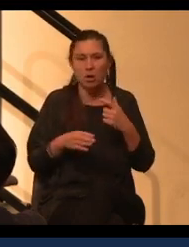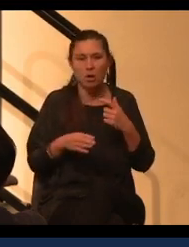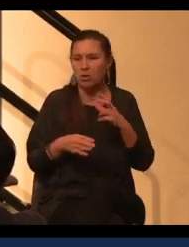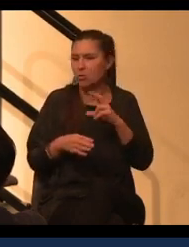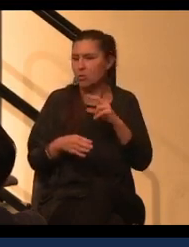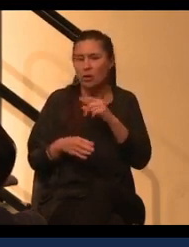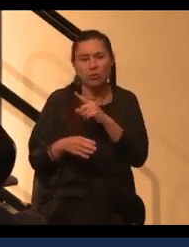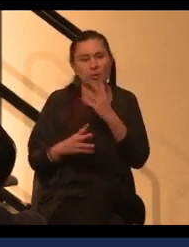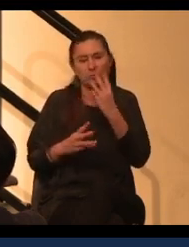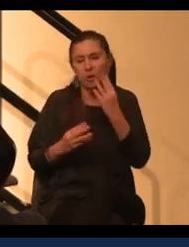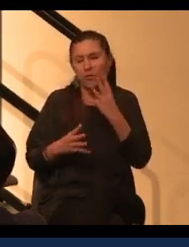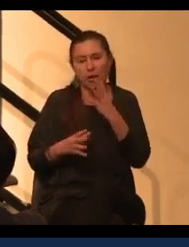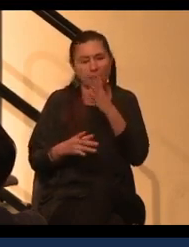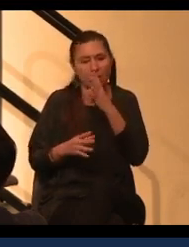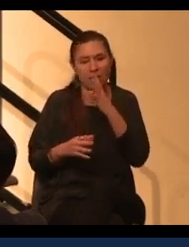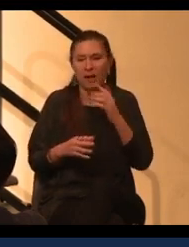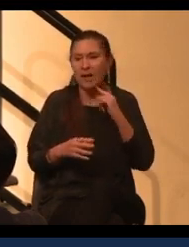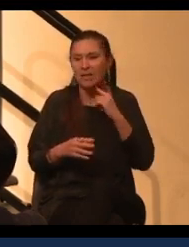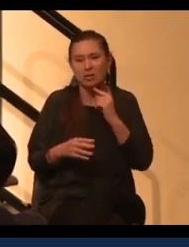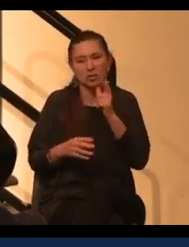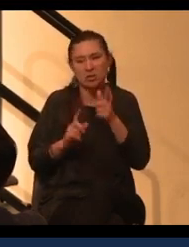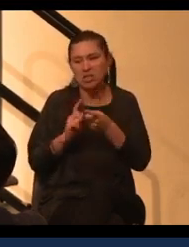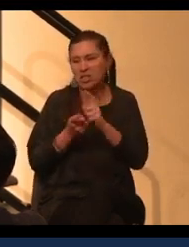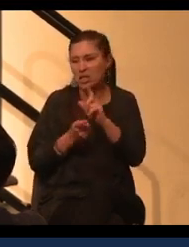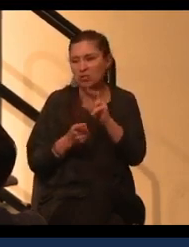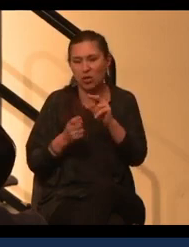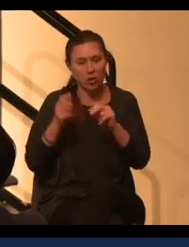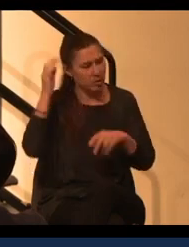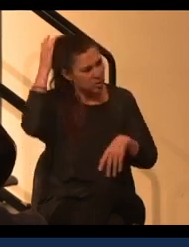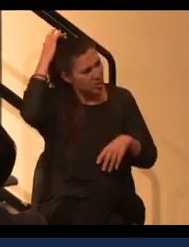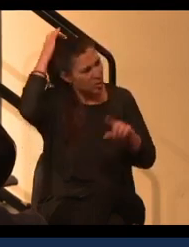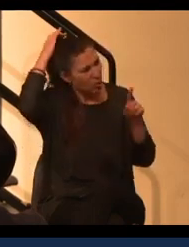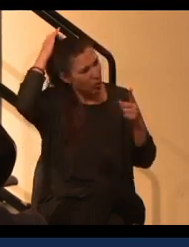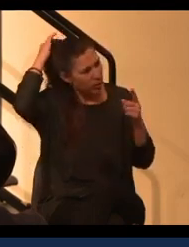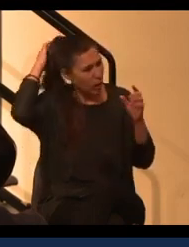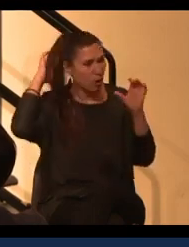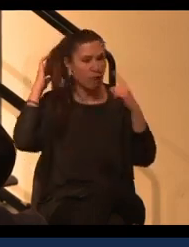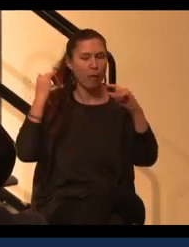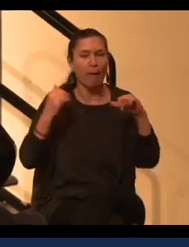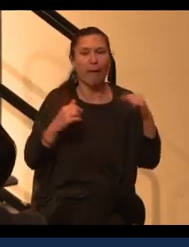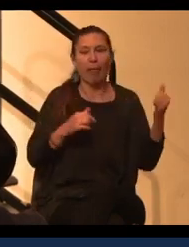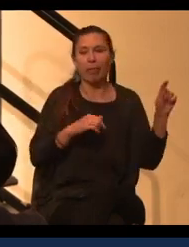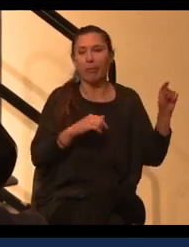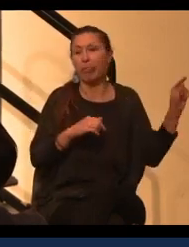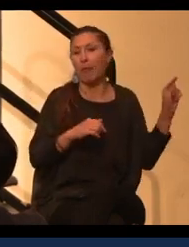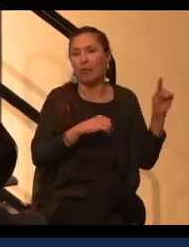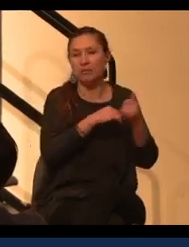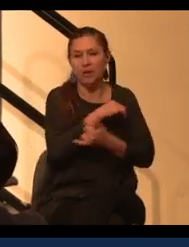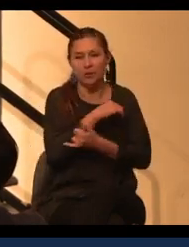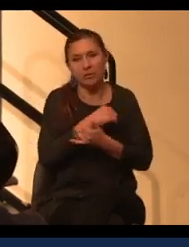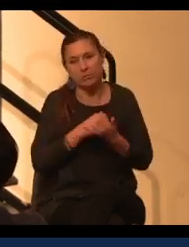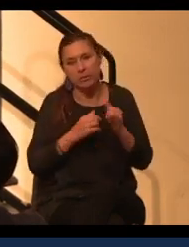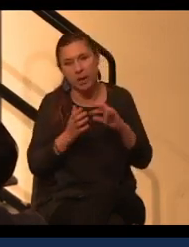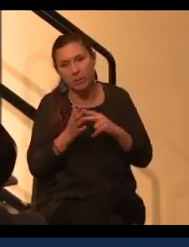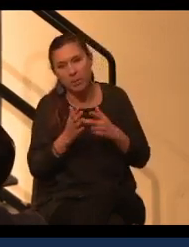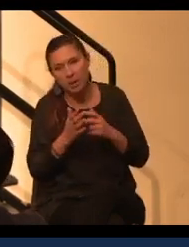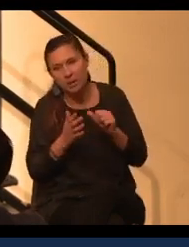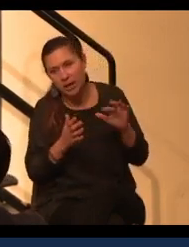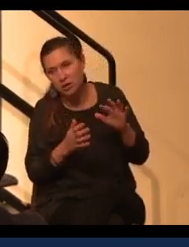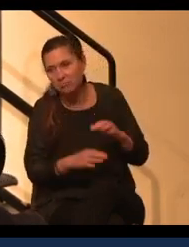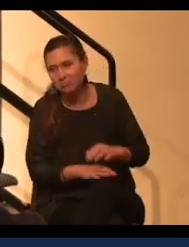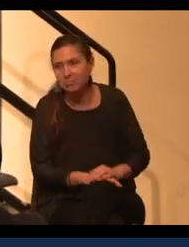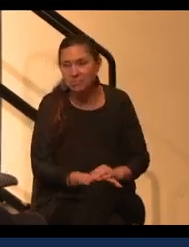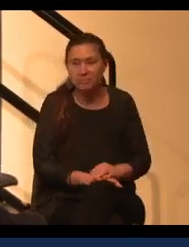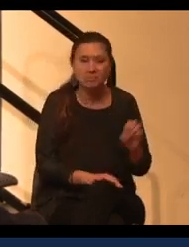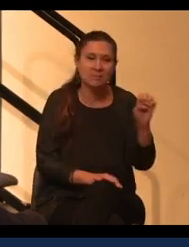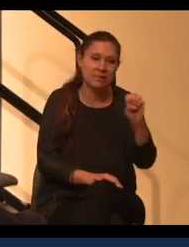no, you have a beautiful accent. You don't need to change it. You know, we're really looking for other kinds of accents, referring to East